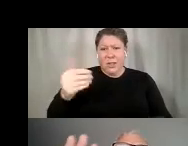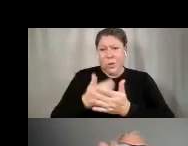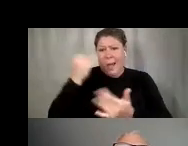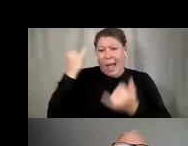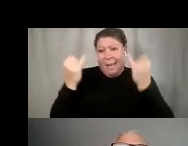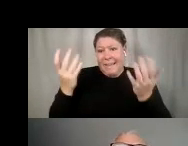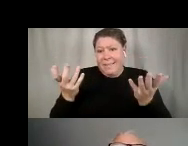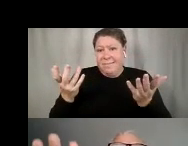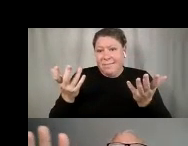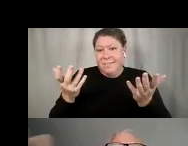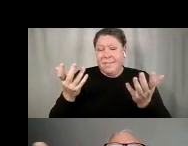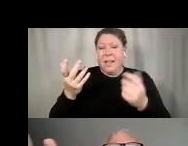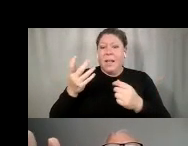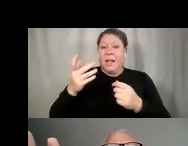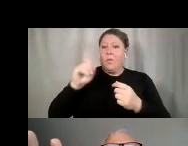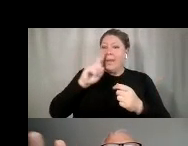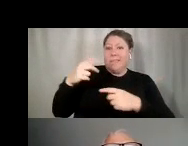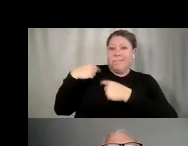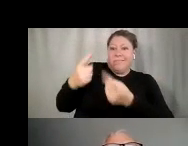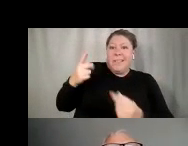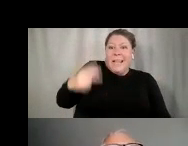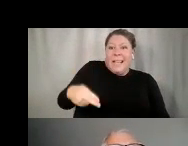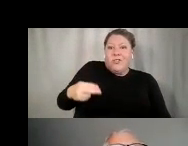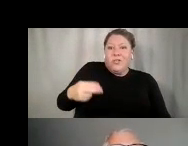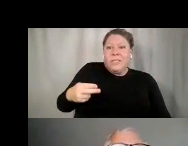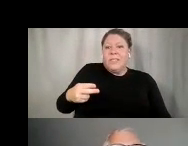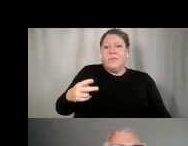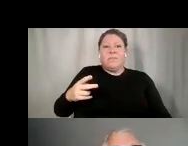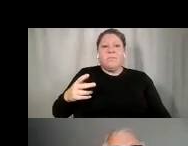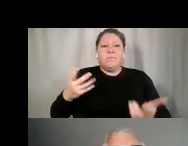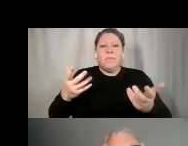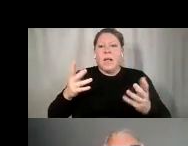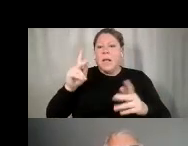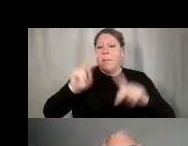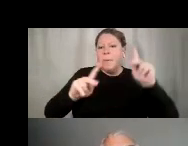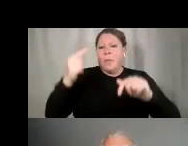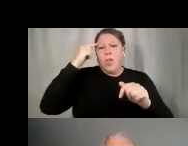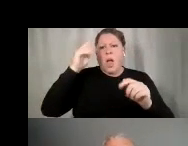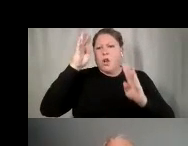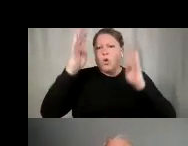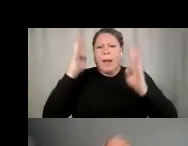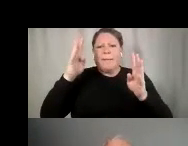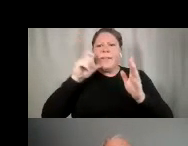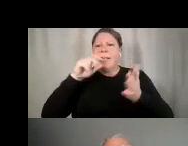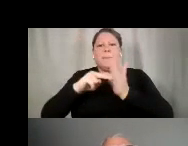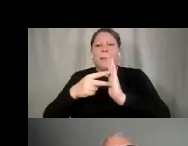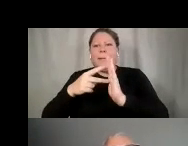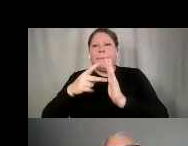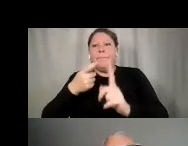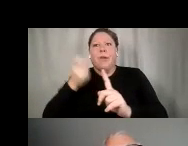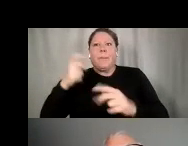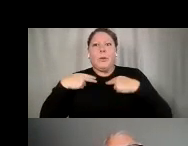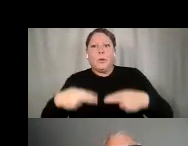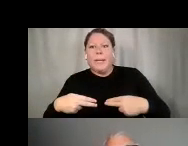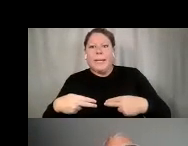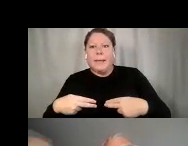history, creativity really was something that wasn't thought of as being human-based, that there was good